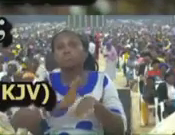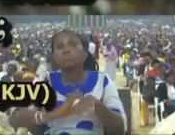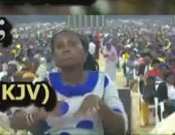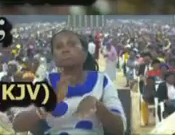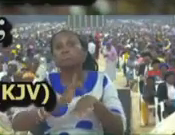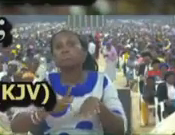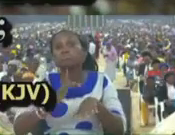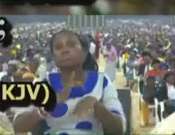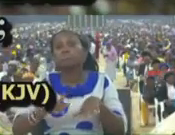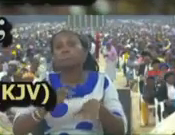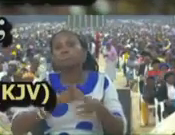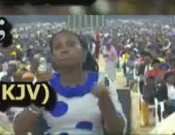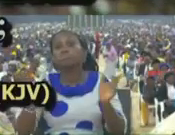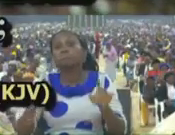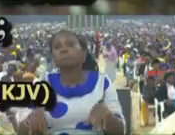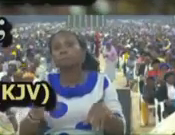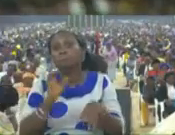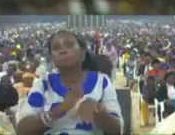Night came.